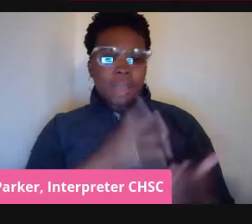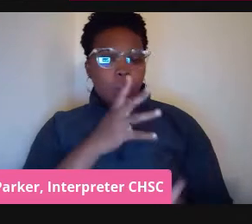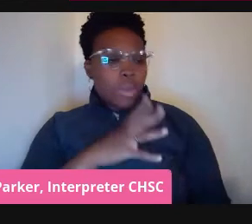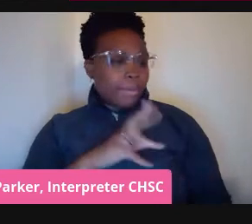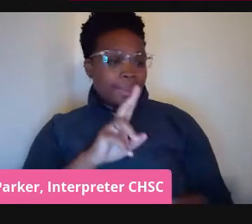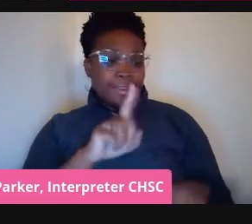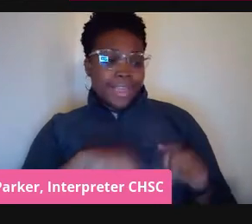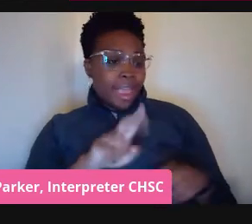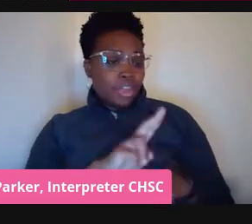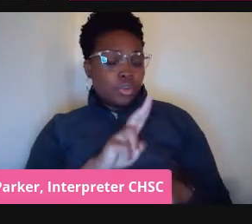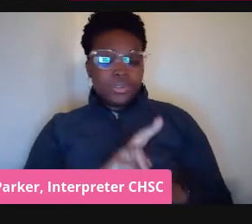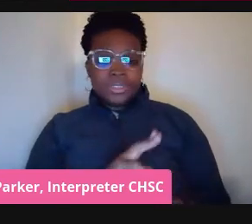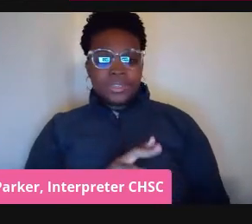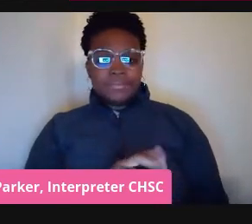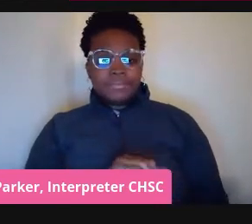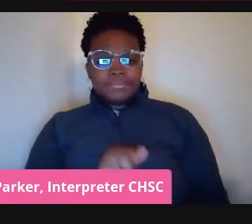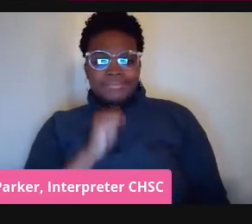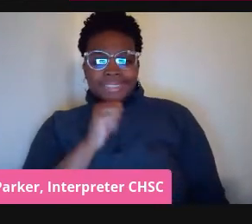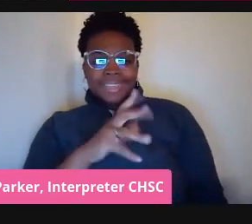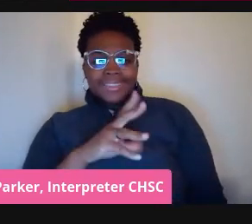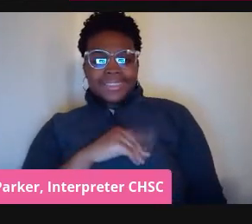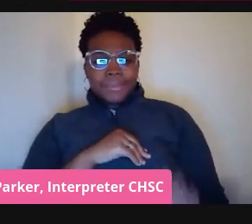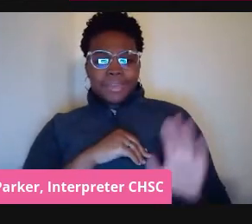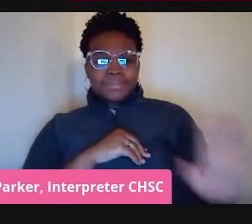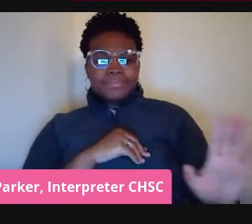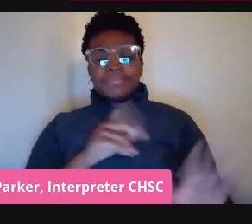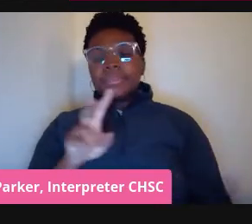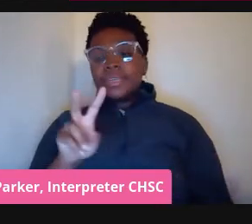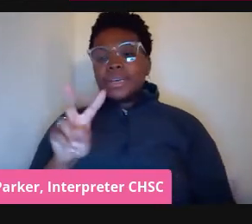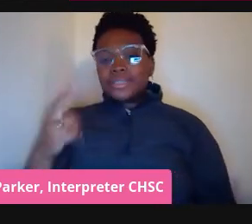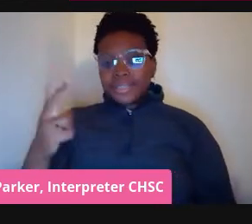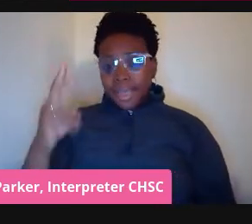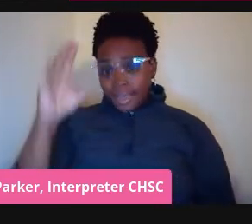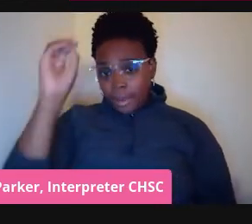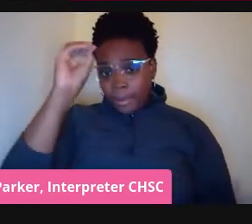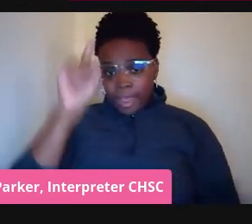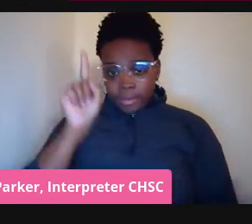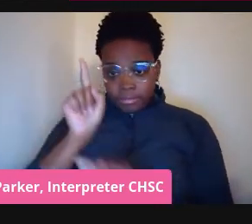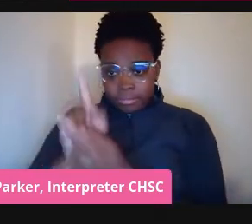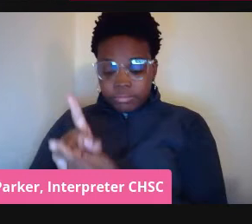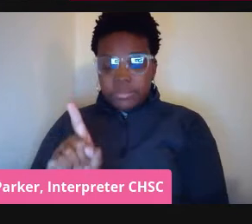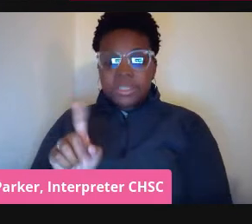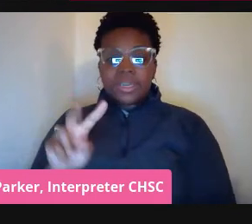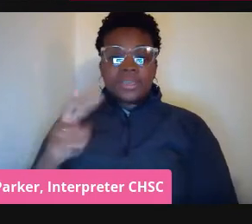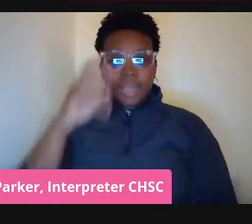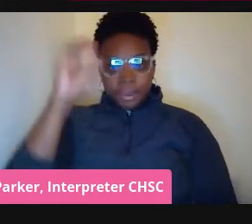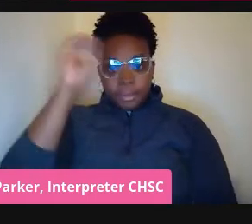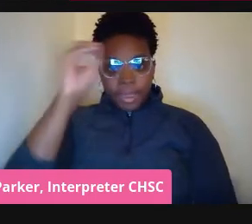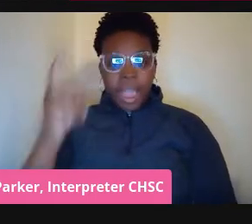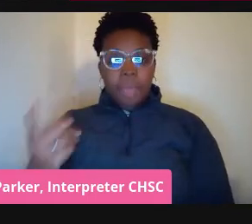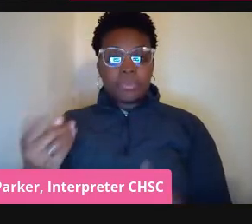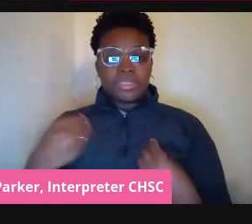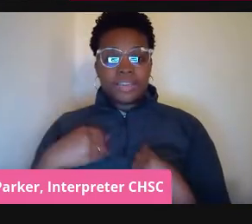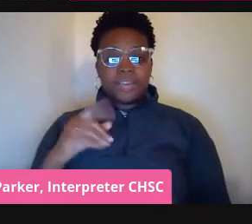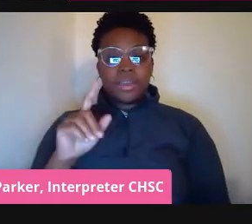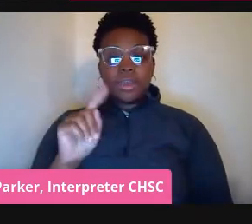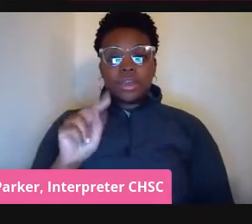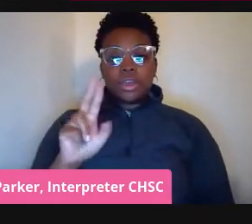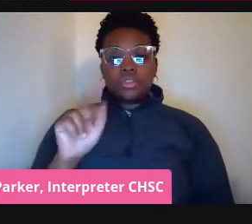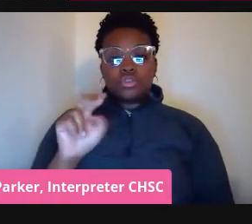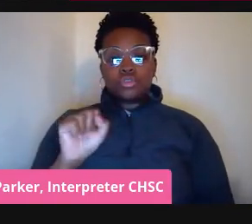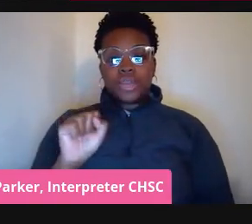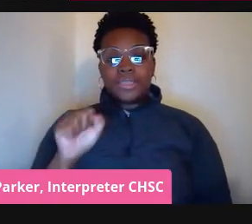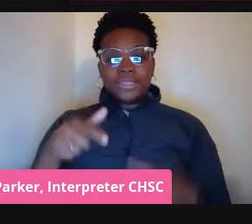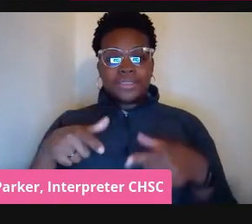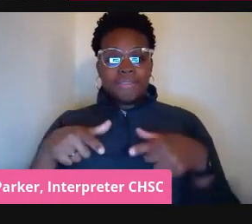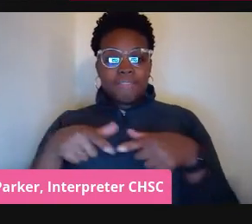And I couldn't accept that. So I sought a second opinion. And at that second opinion is where I was given a transvaginal ultrasound and I was told